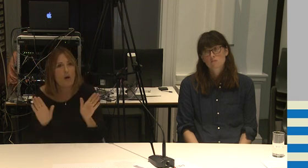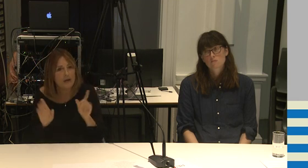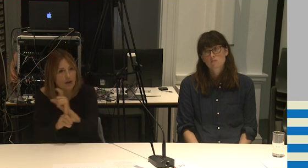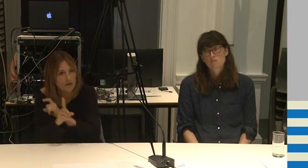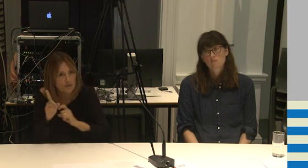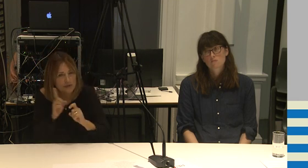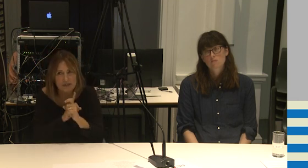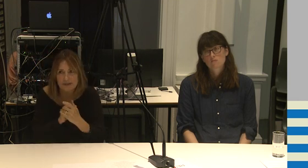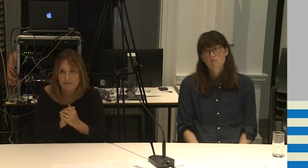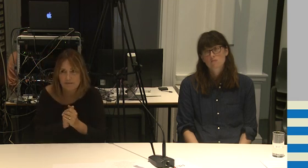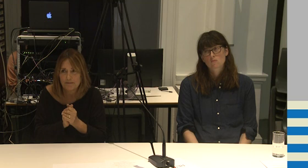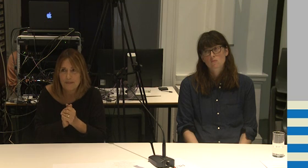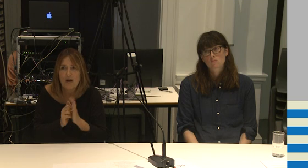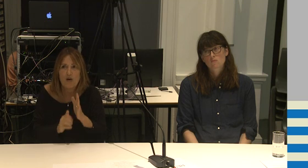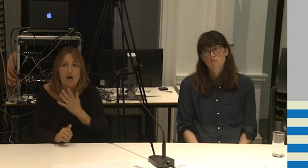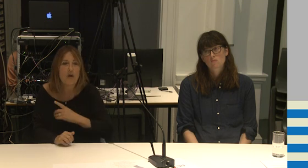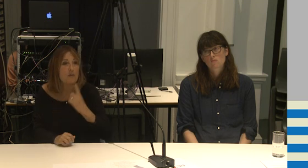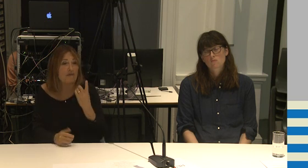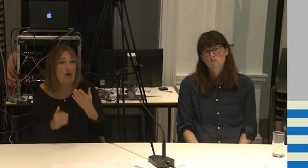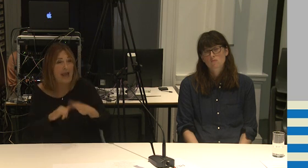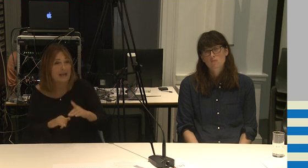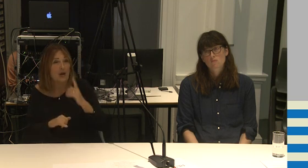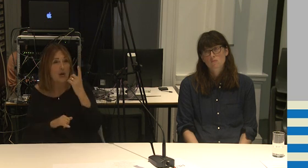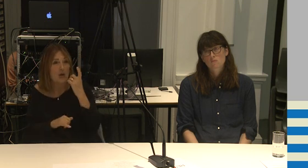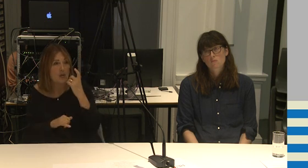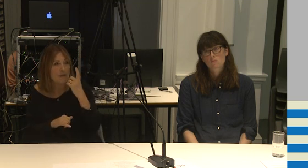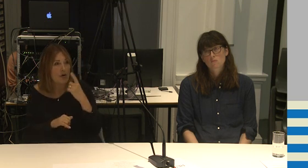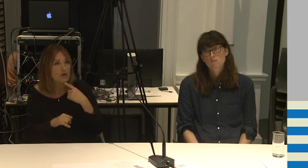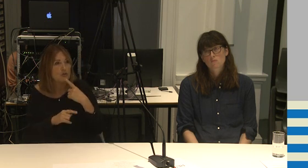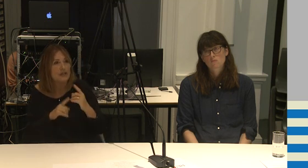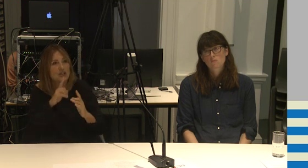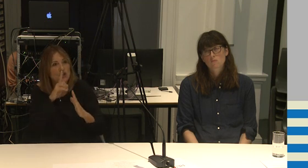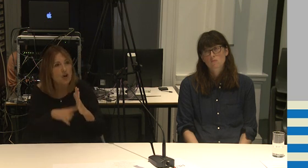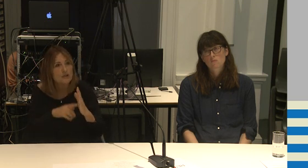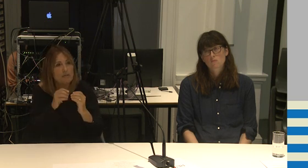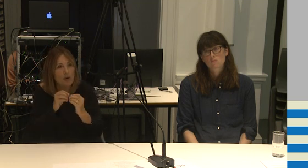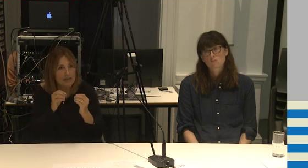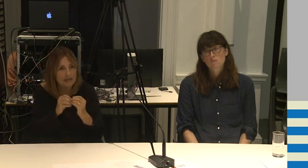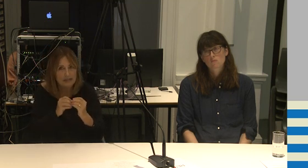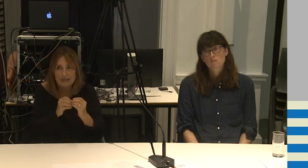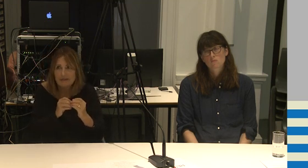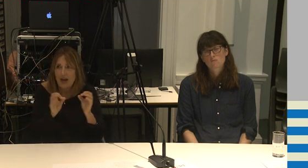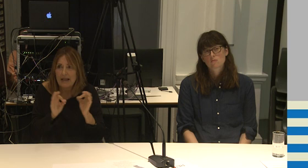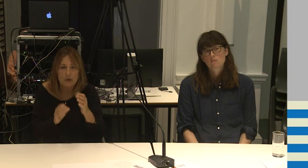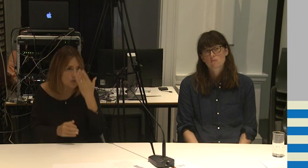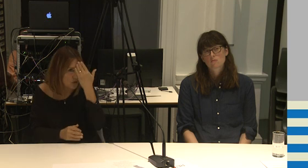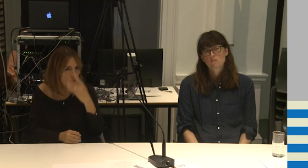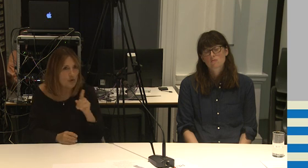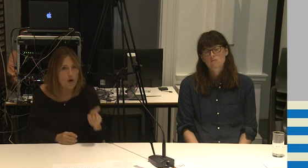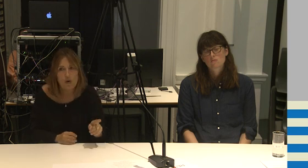Just before we end, I wanted to actually do another shout out to Joss Boyce, because I know we mentioned her twice in the beginning, but for anyone who doesn't know